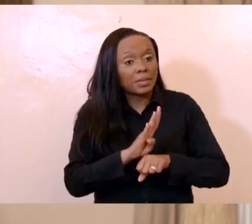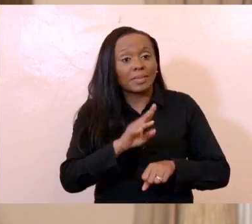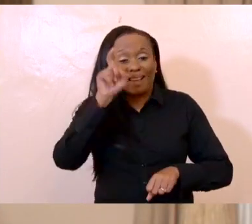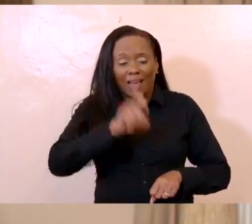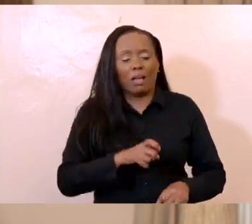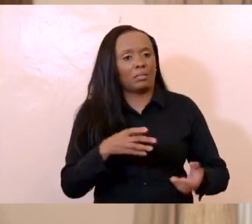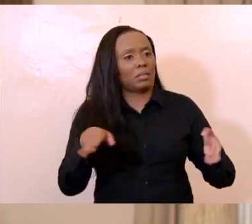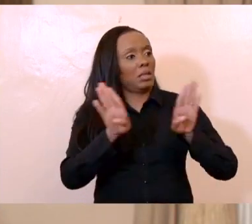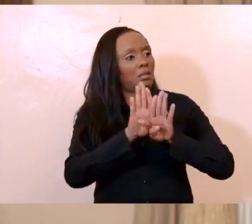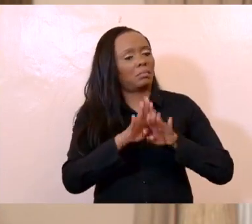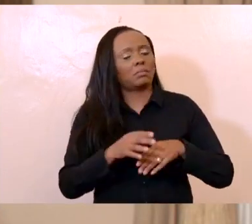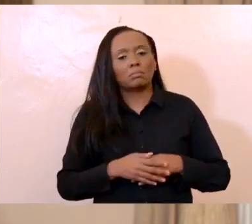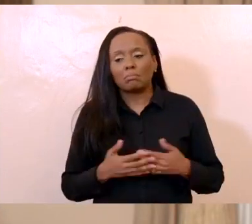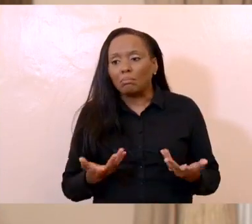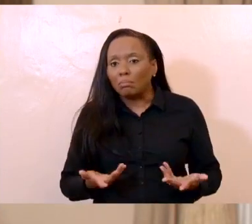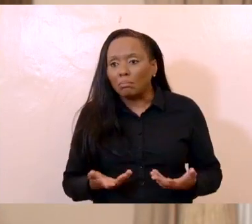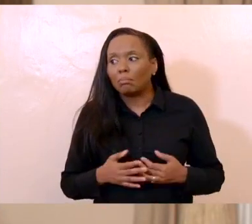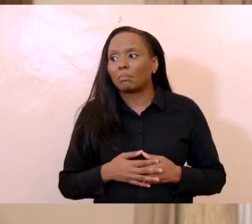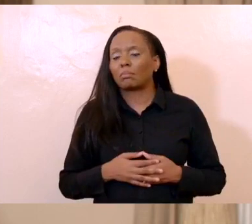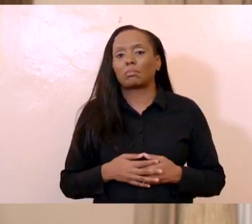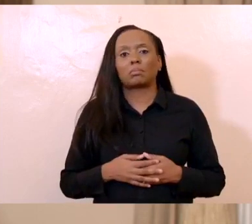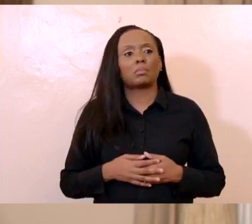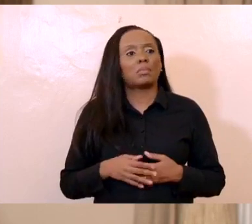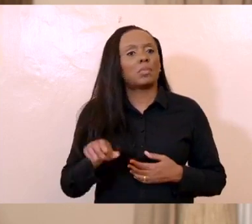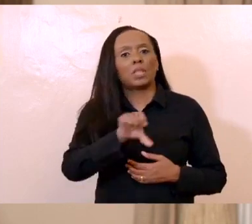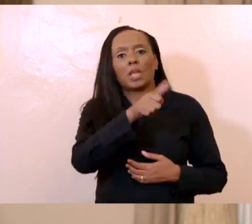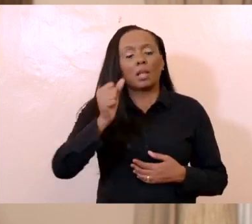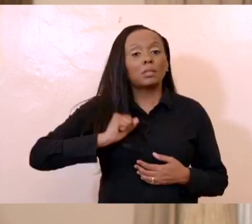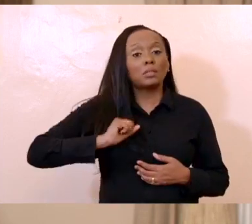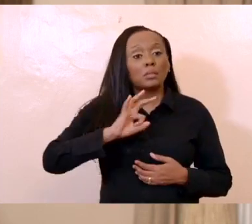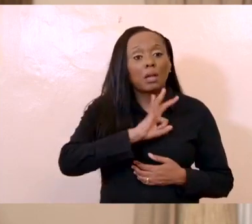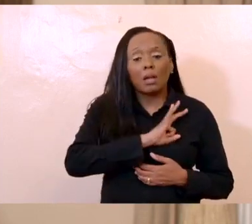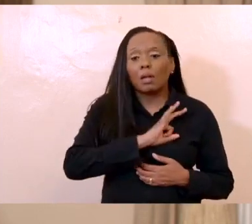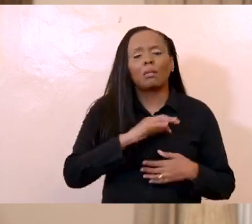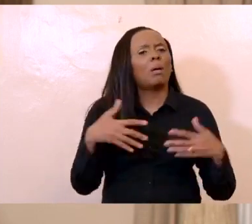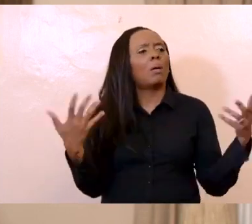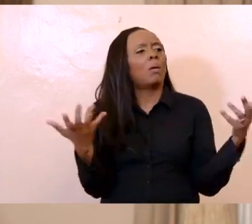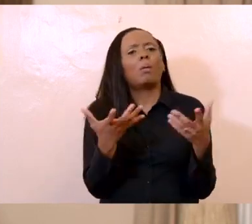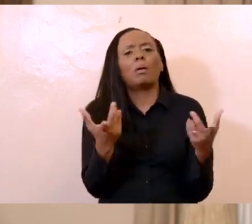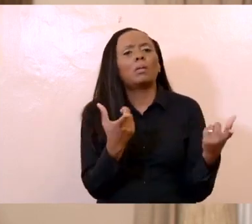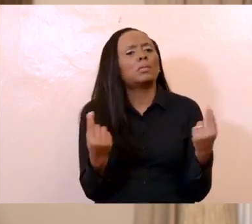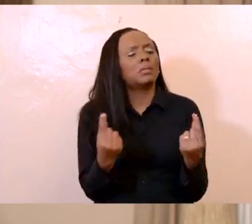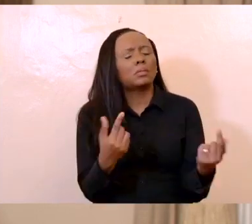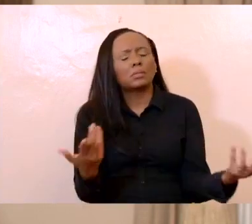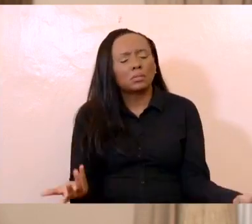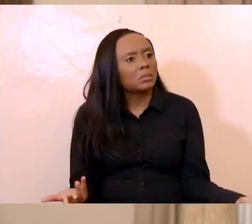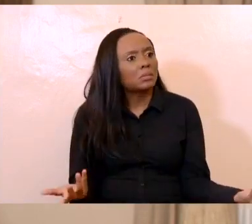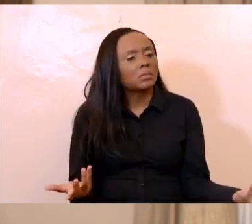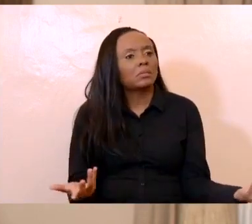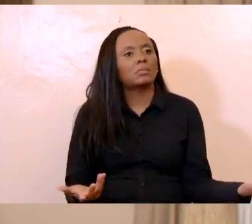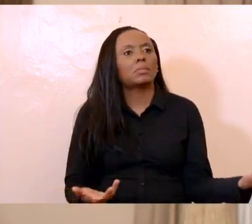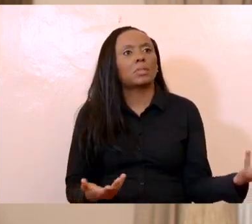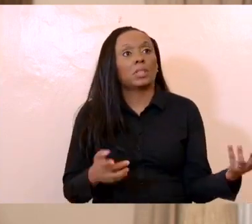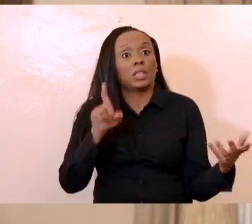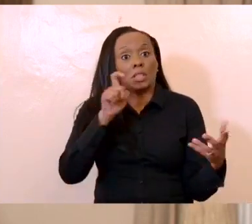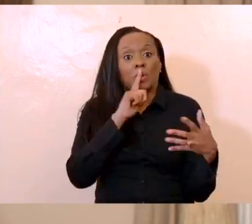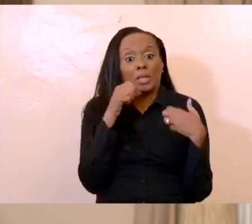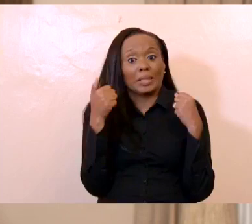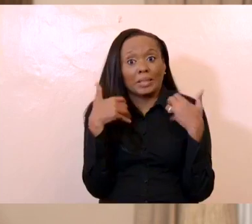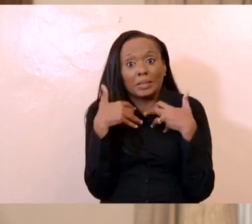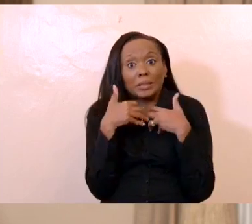down? What do other employees, co-workers, what should they do? How nervous should they